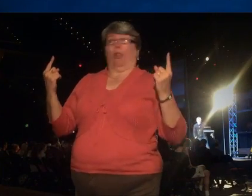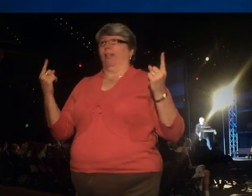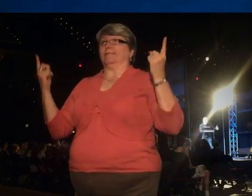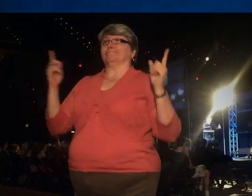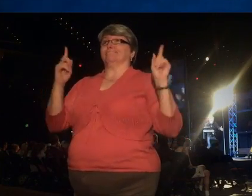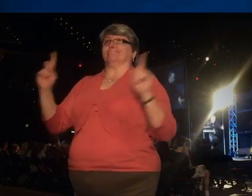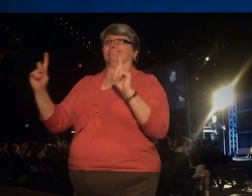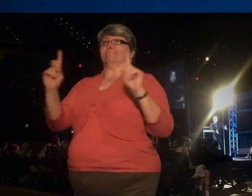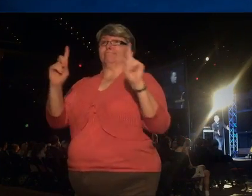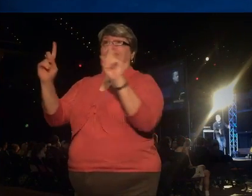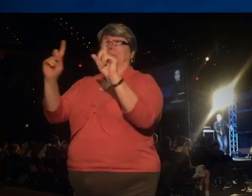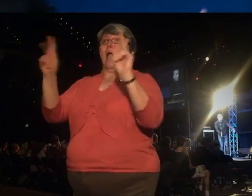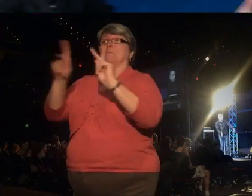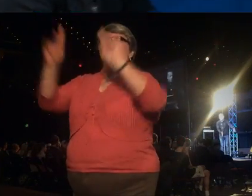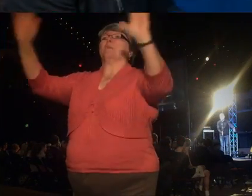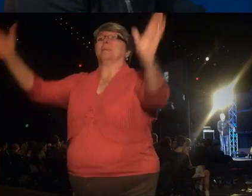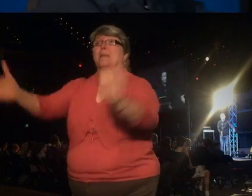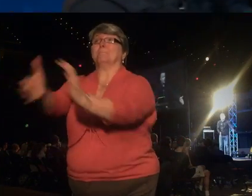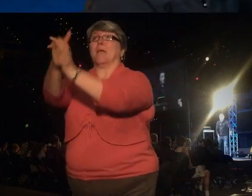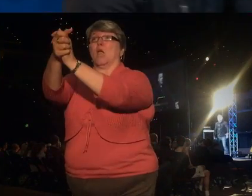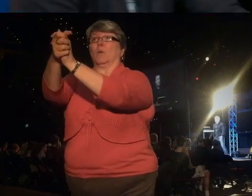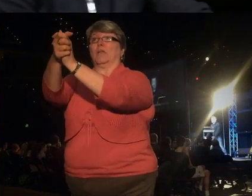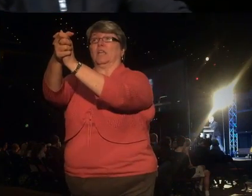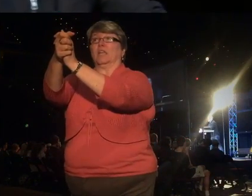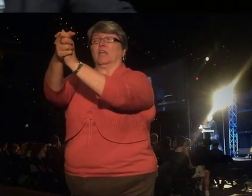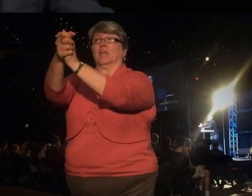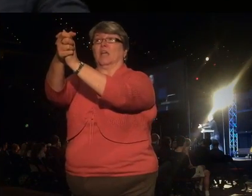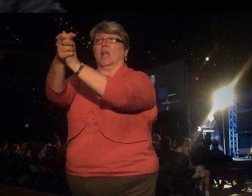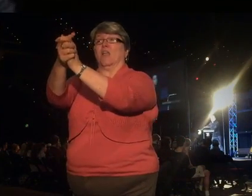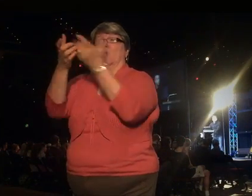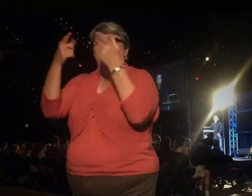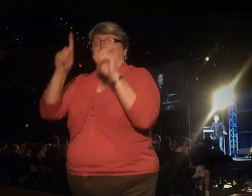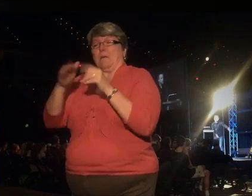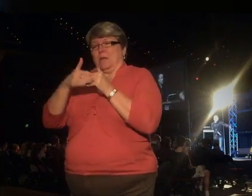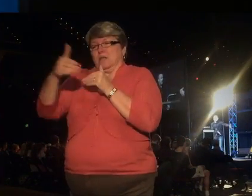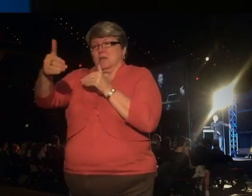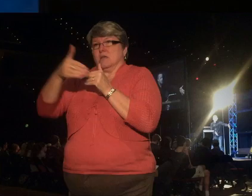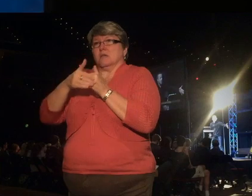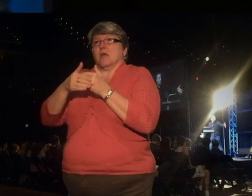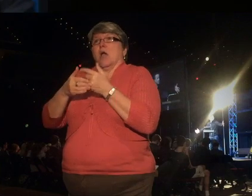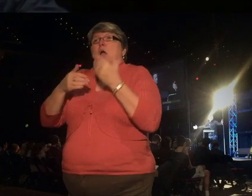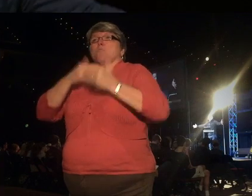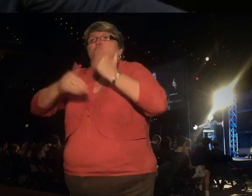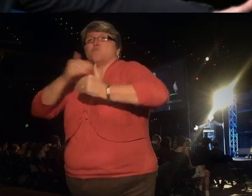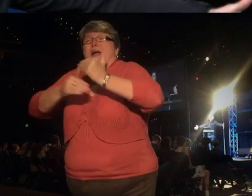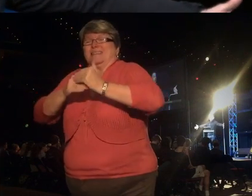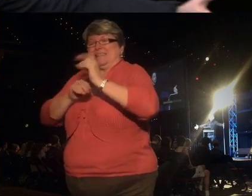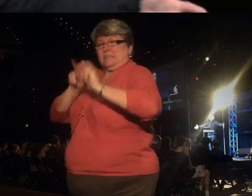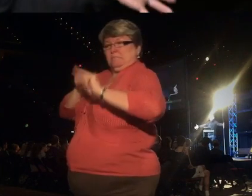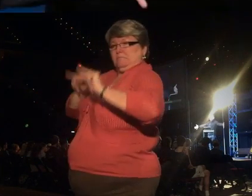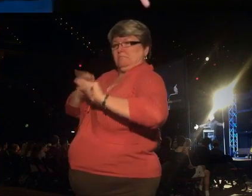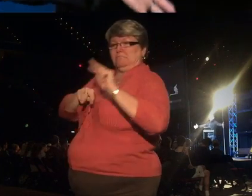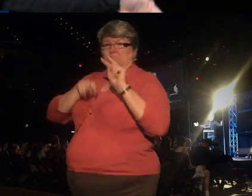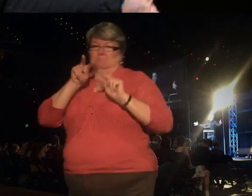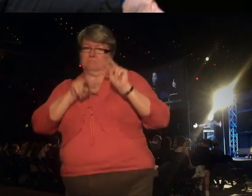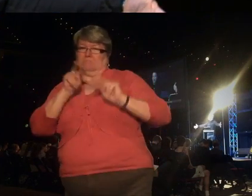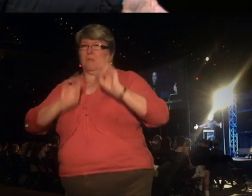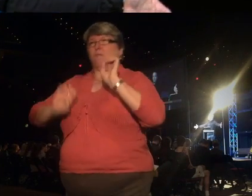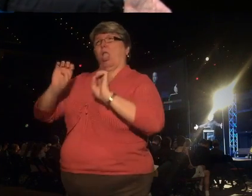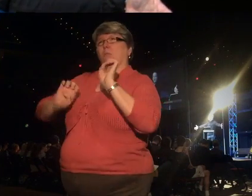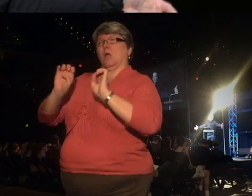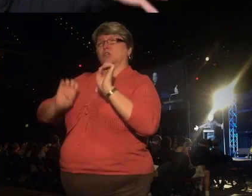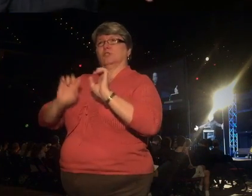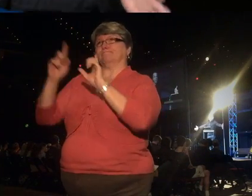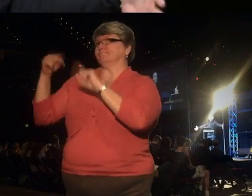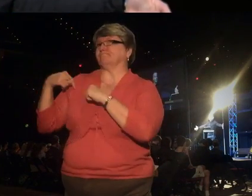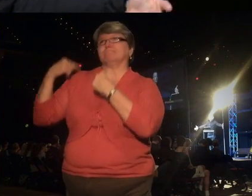just doing stuff, and people being married, there exists a process of evaluation.